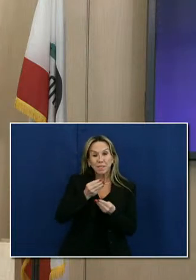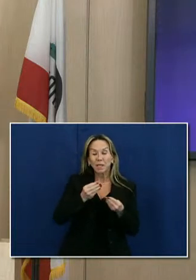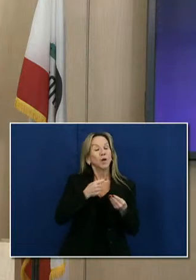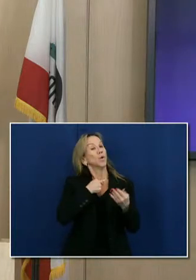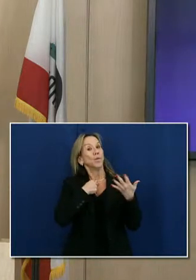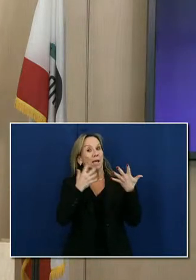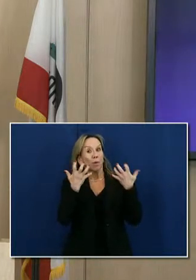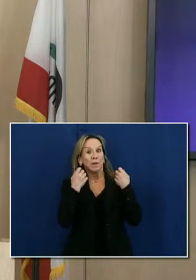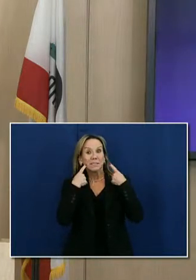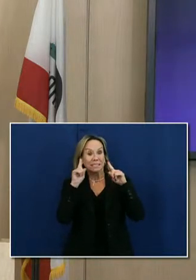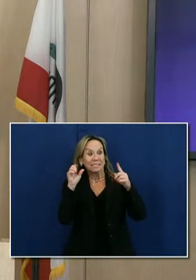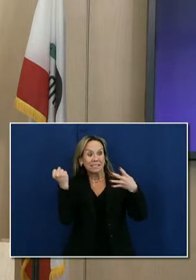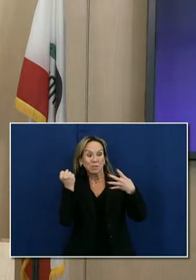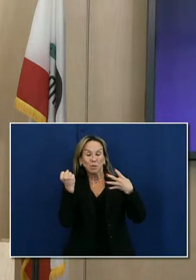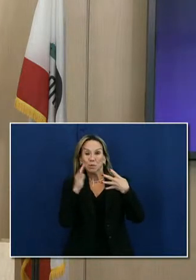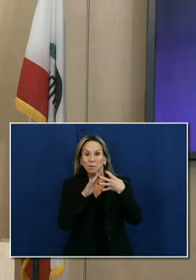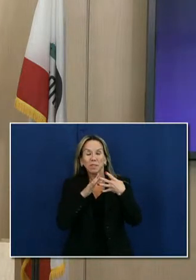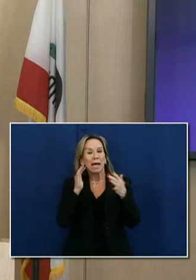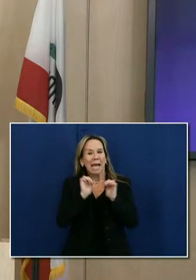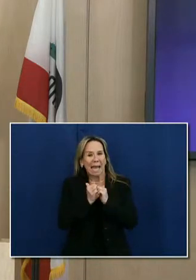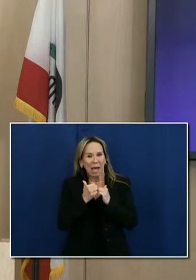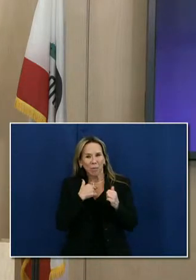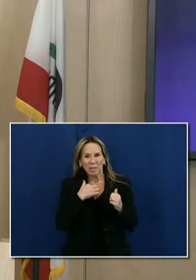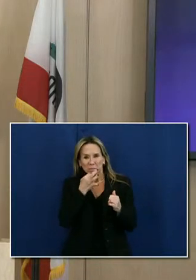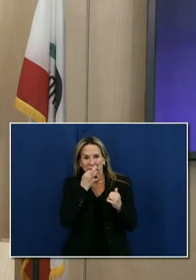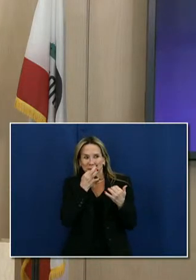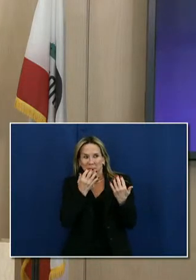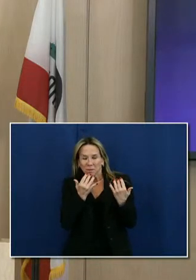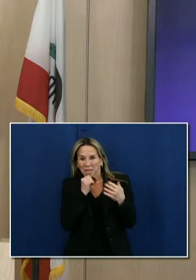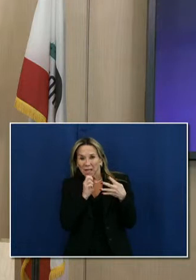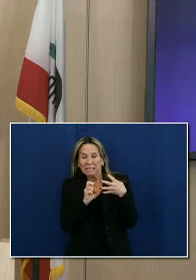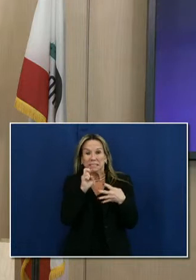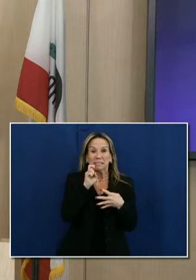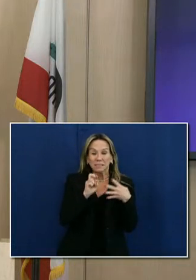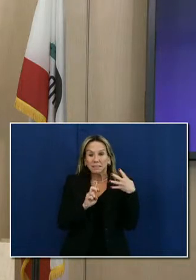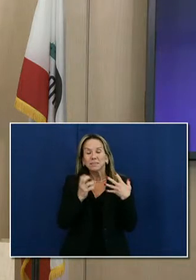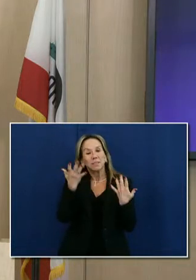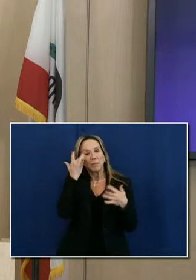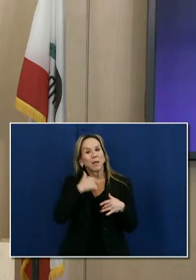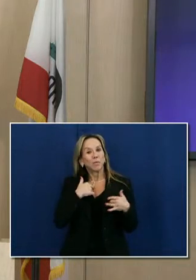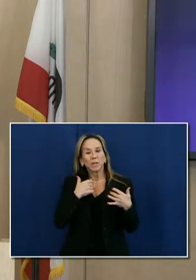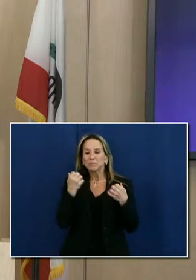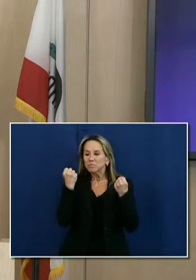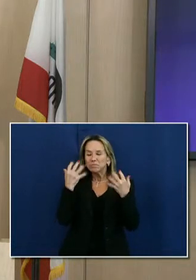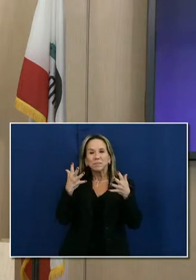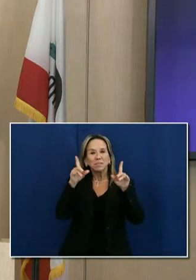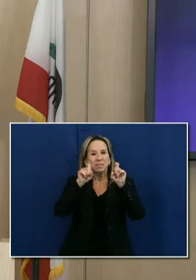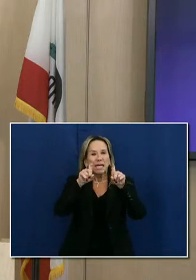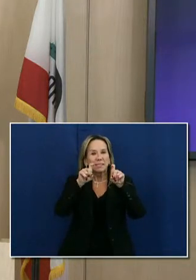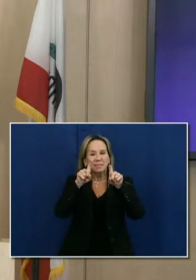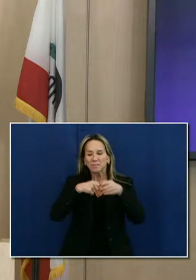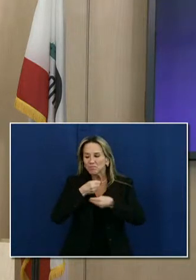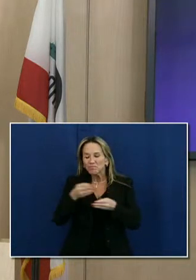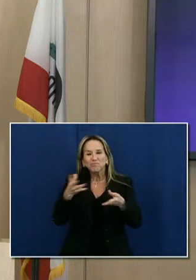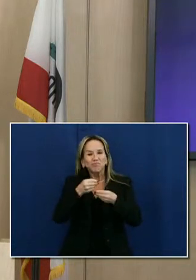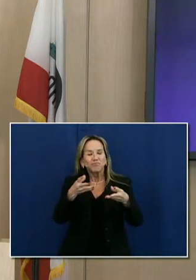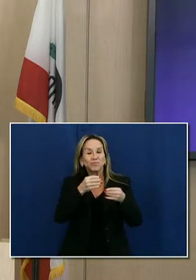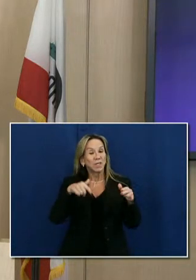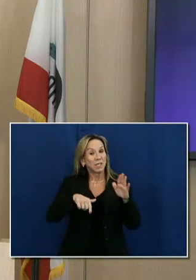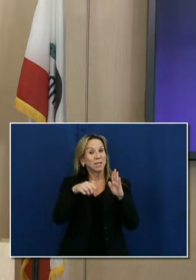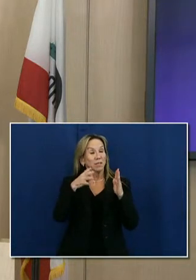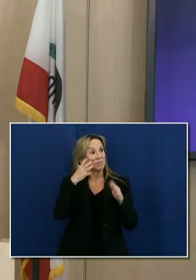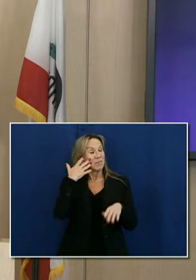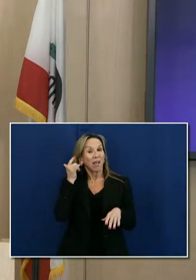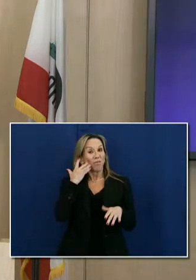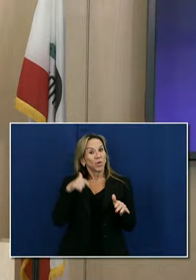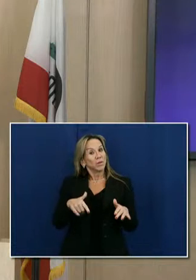delicate hold is due to the high testing rate for which we've averaged a very good number that the state has been